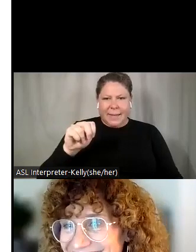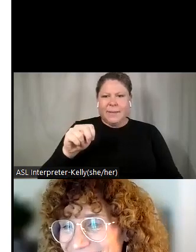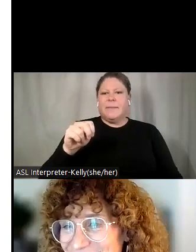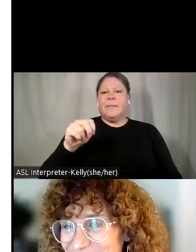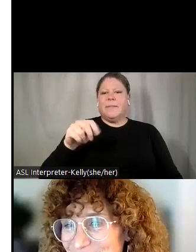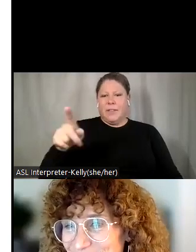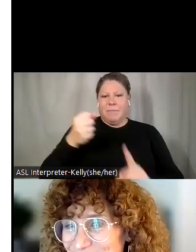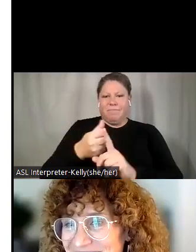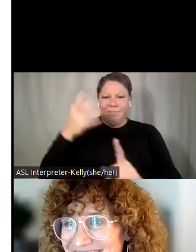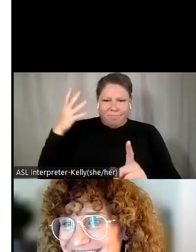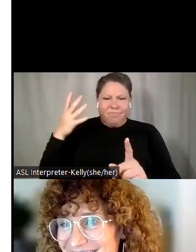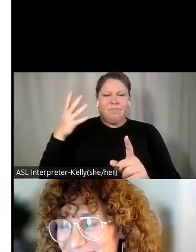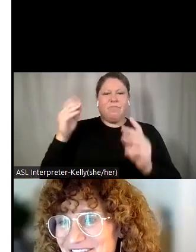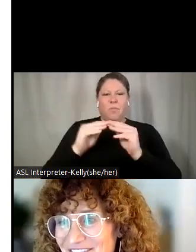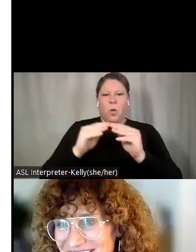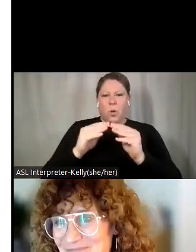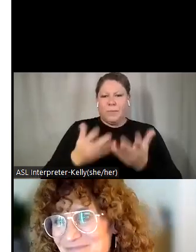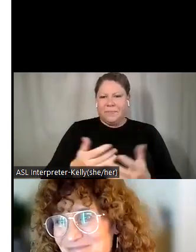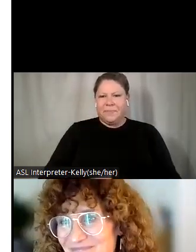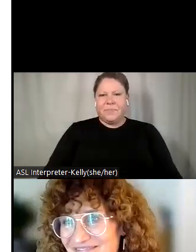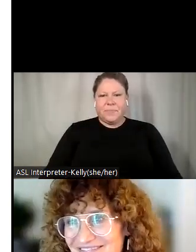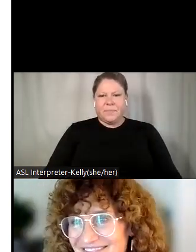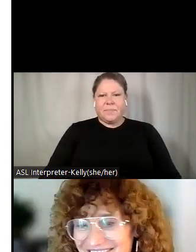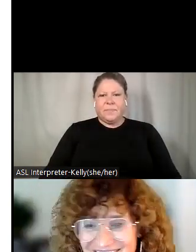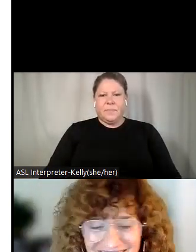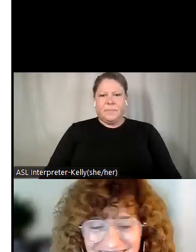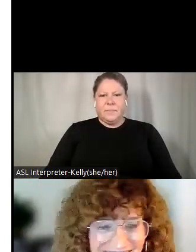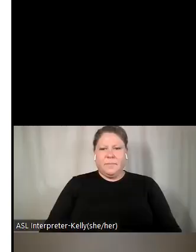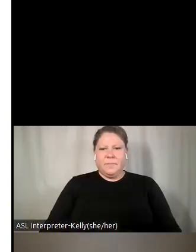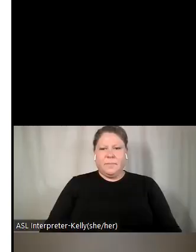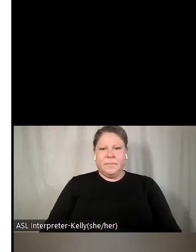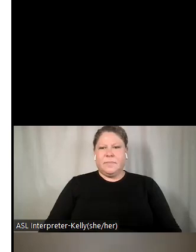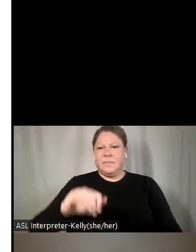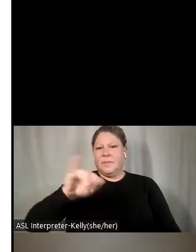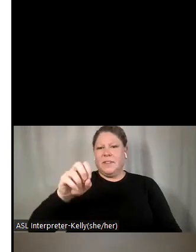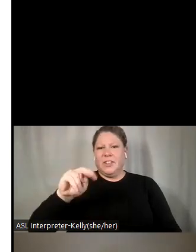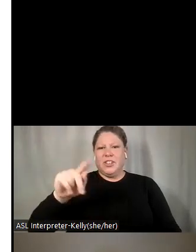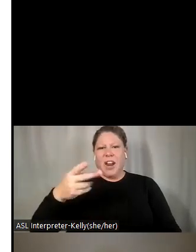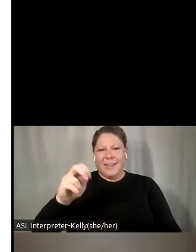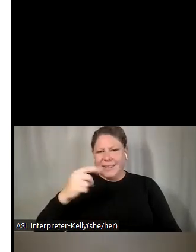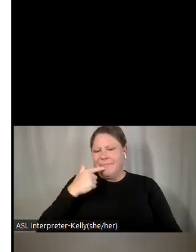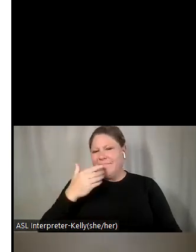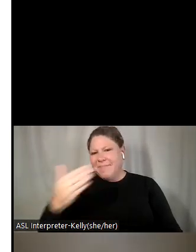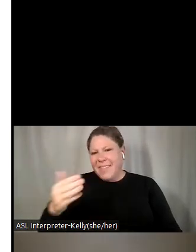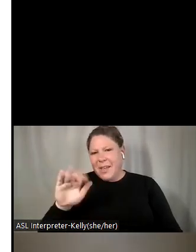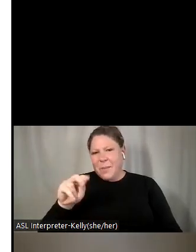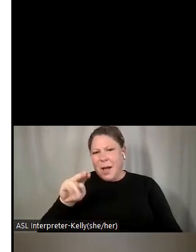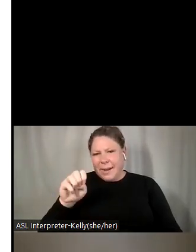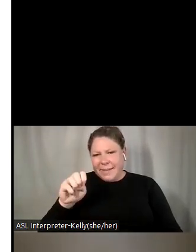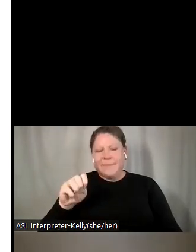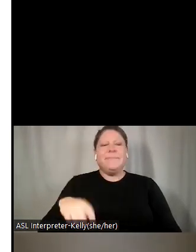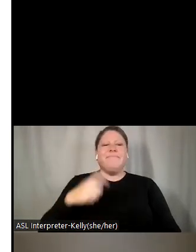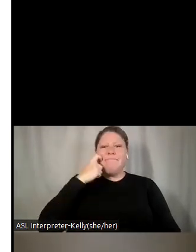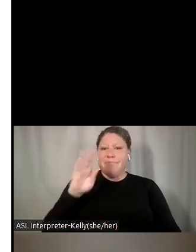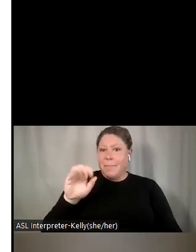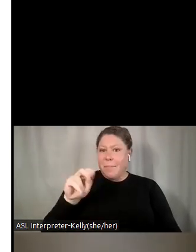he can tell you a little bit more about these specifics. Thank you, Bonnie. So as Bonnie described,